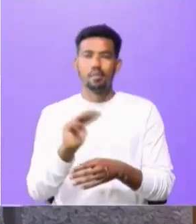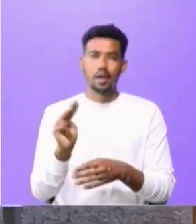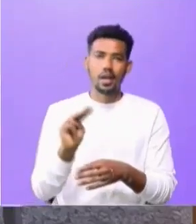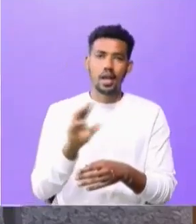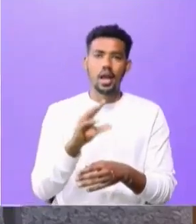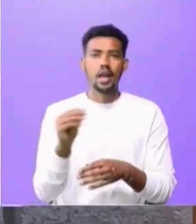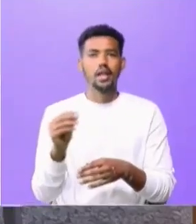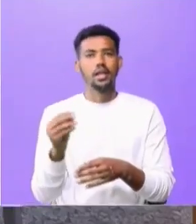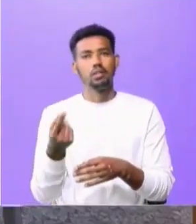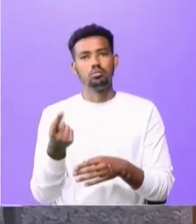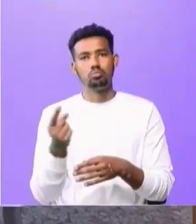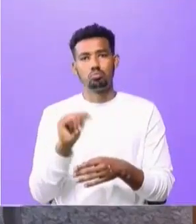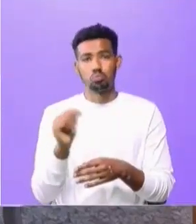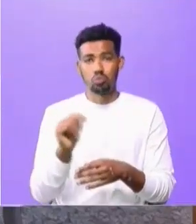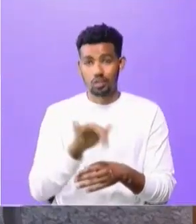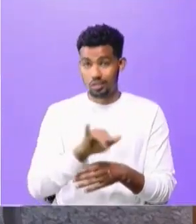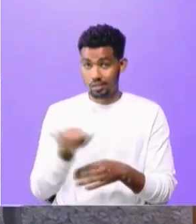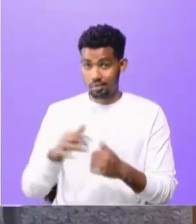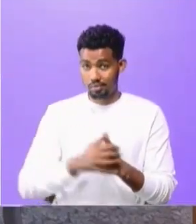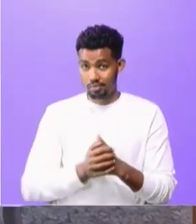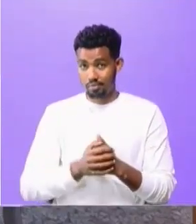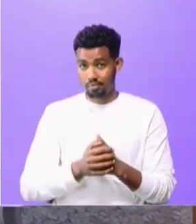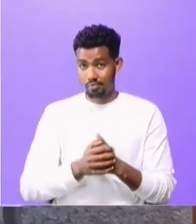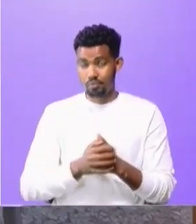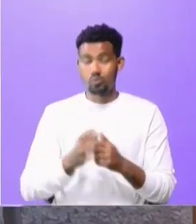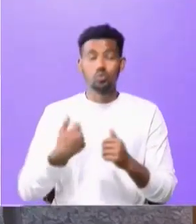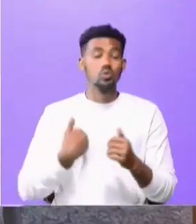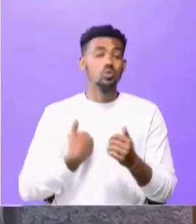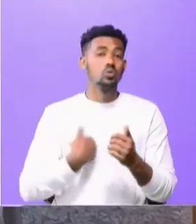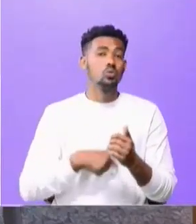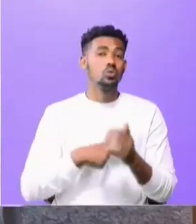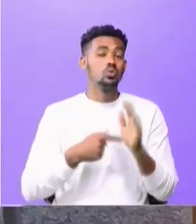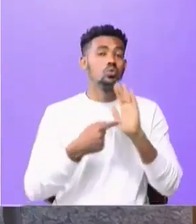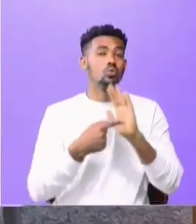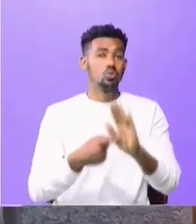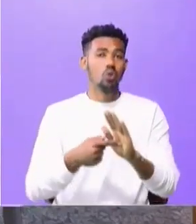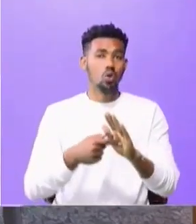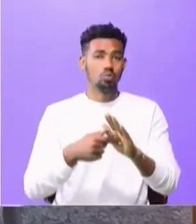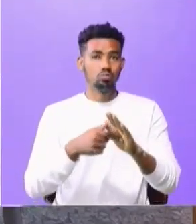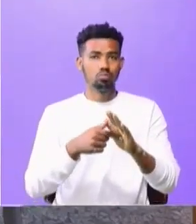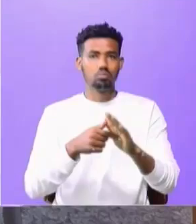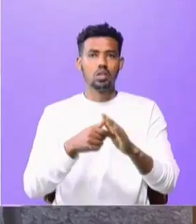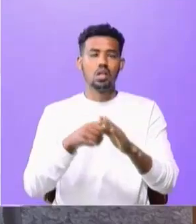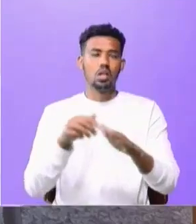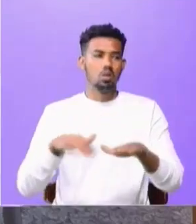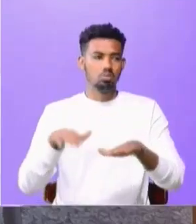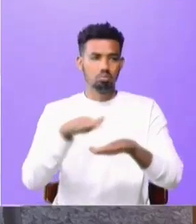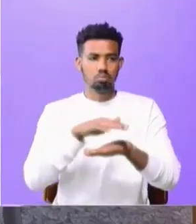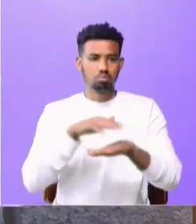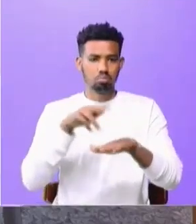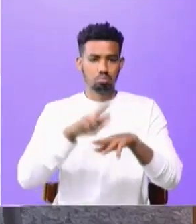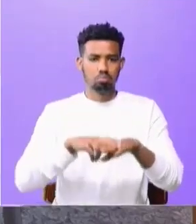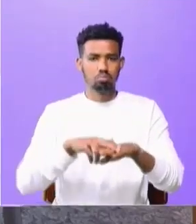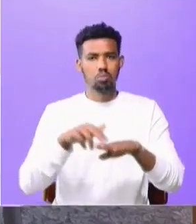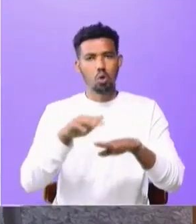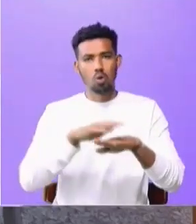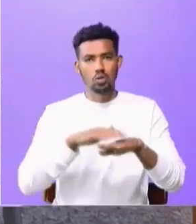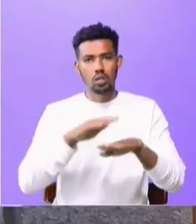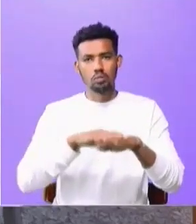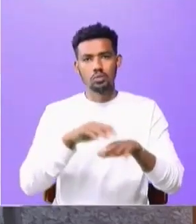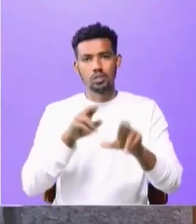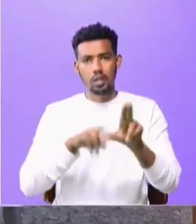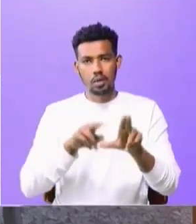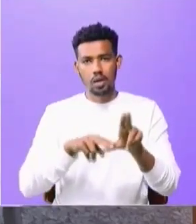on Tuesday. We can use on to show surface, like on the table, on the chair, and the